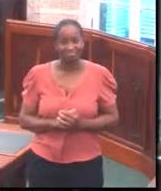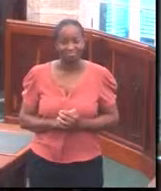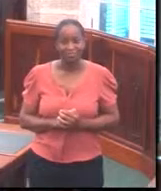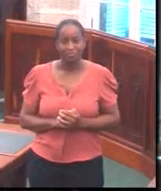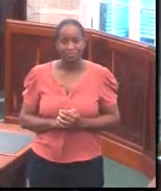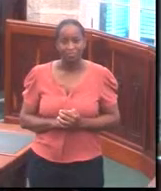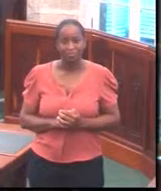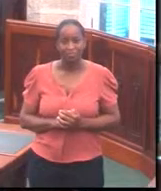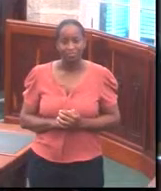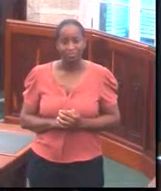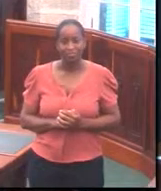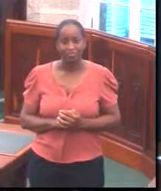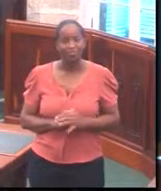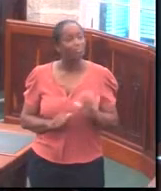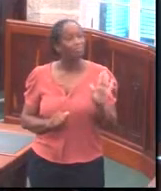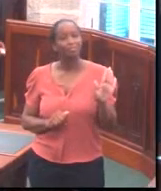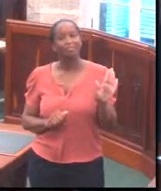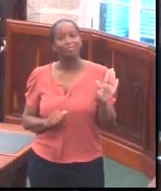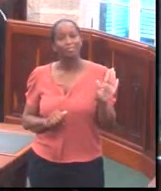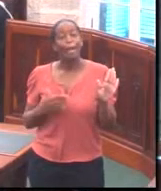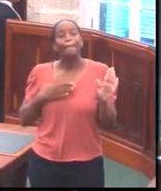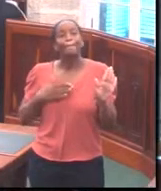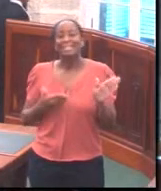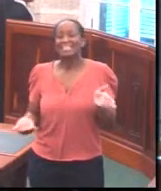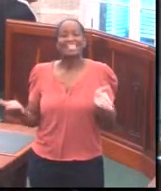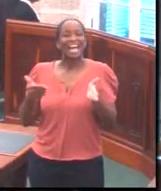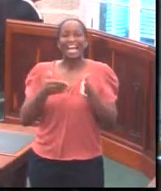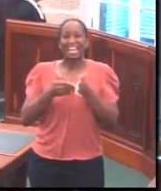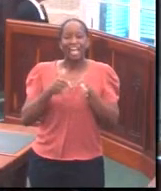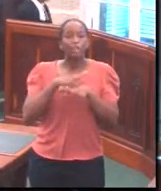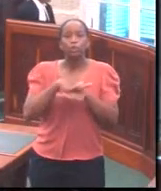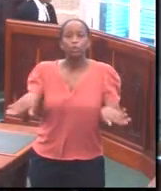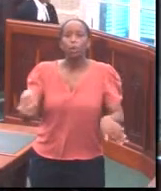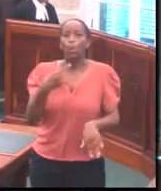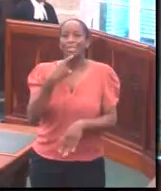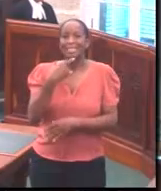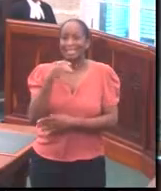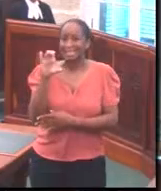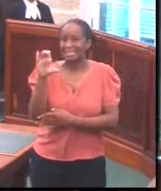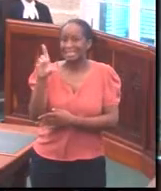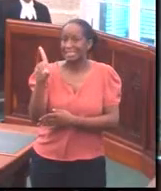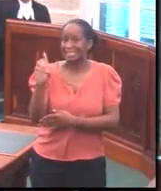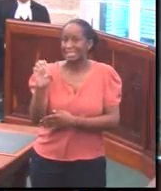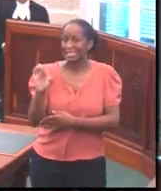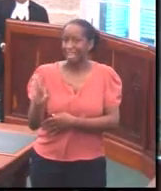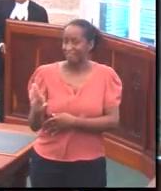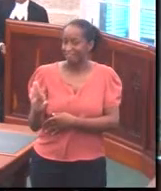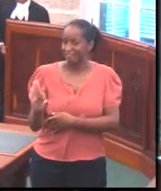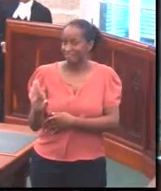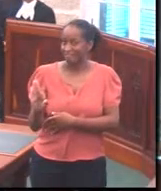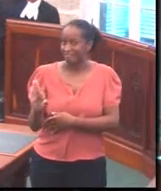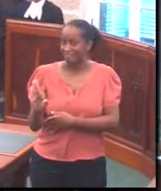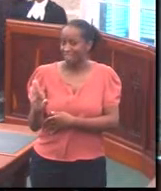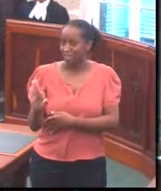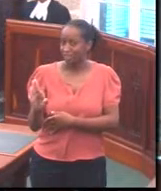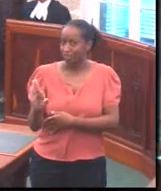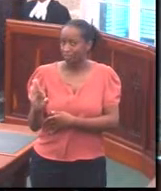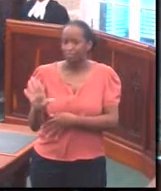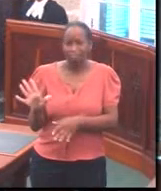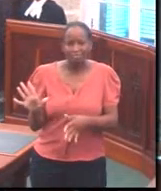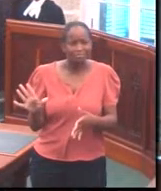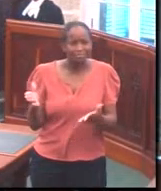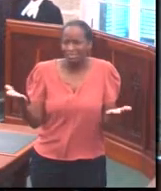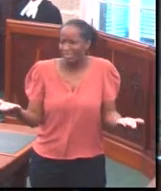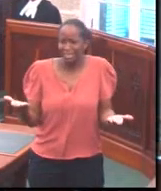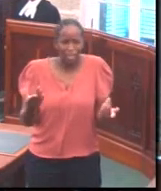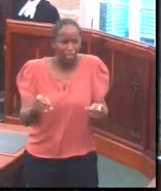Please don't make any mention of C, D, and F. Please speak to me. But I rule in, I am the person that controls in here. Well,